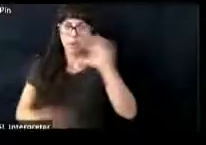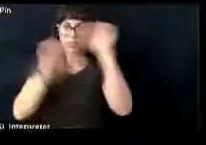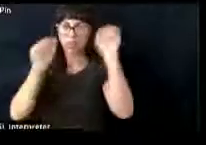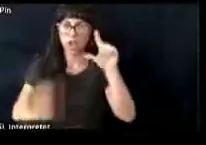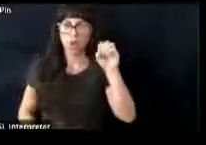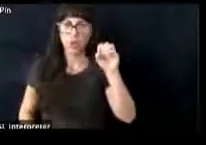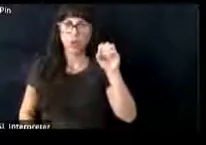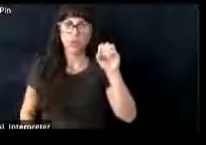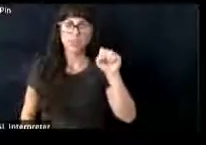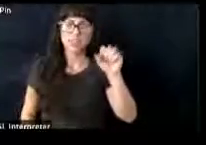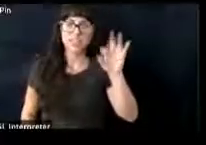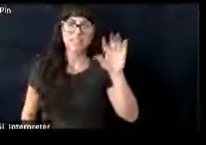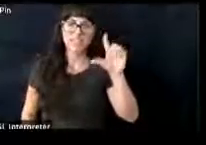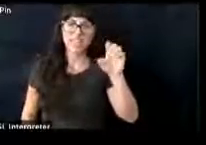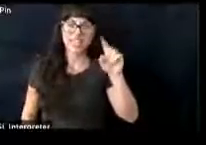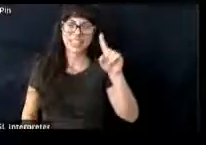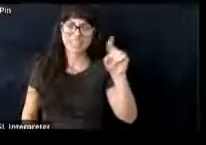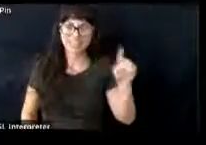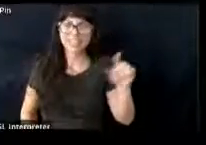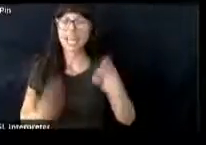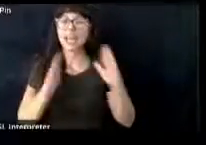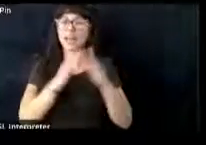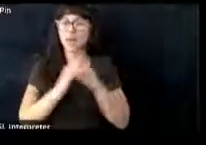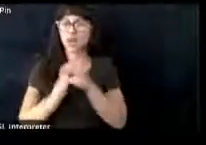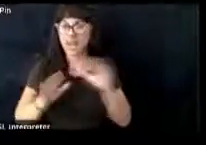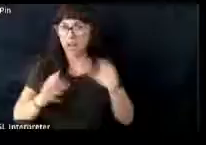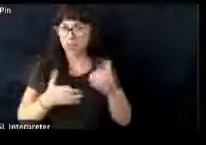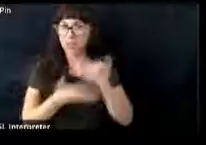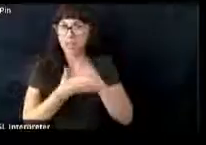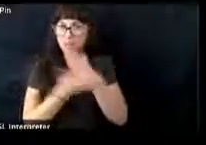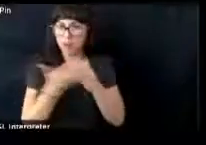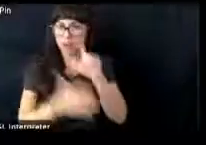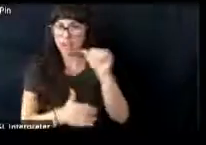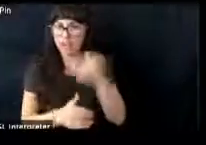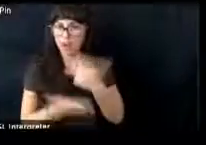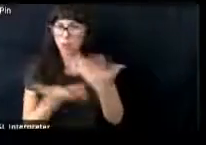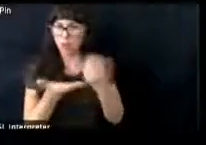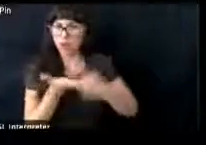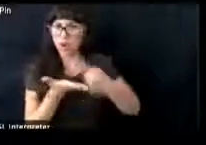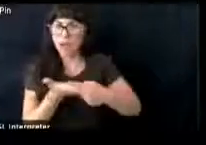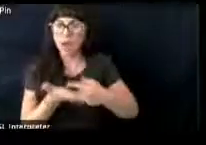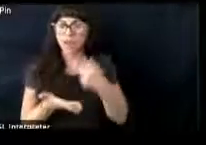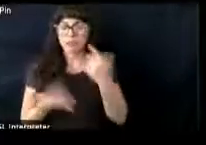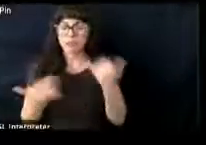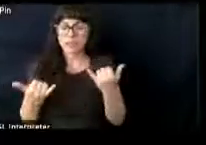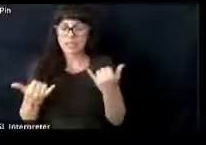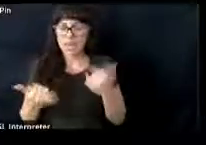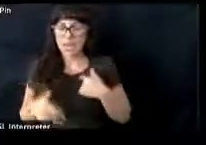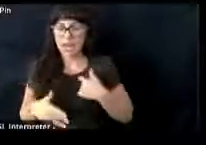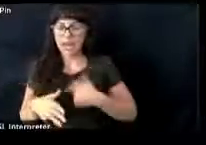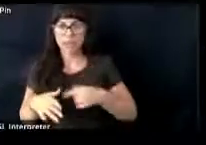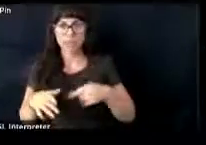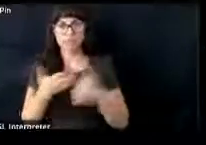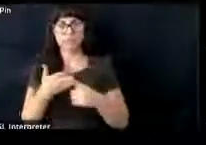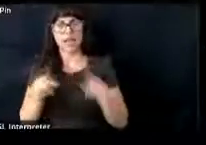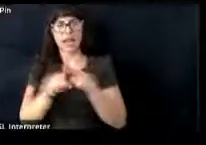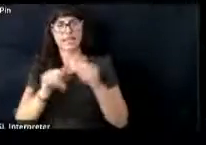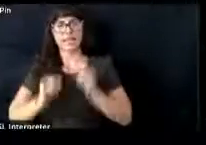Council, which is the part of Los Angeles I'd like to talk about, I'm speaking today in my capacity as an individual